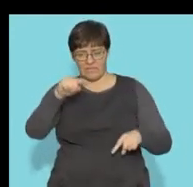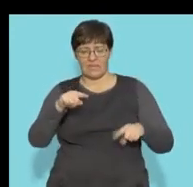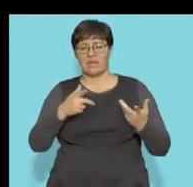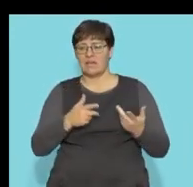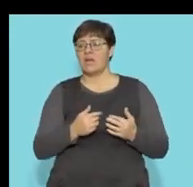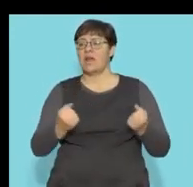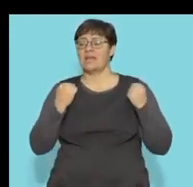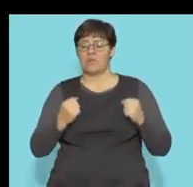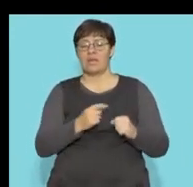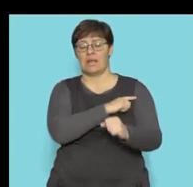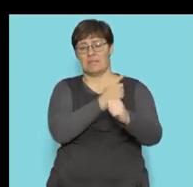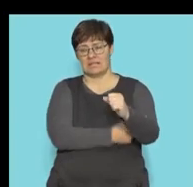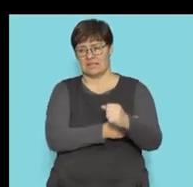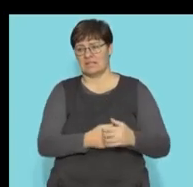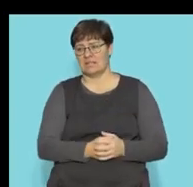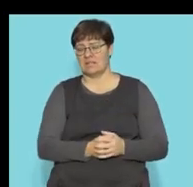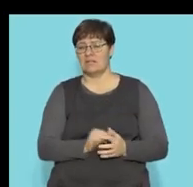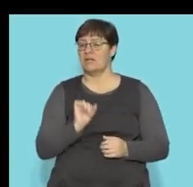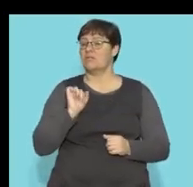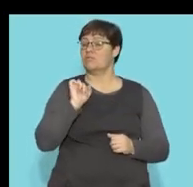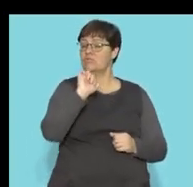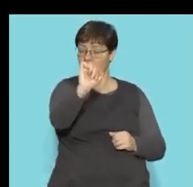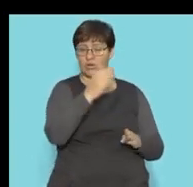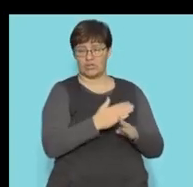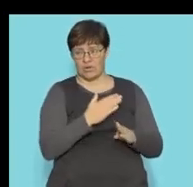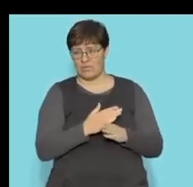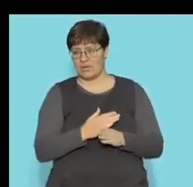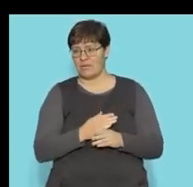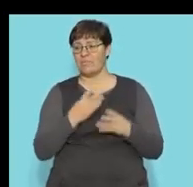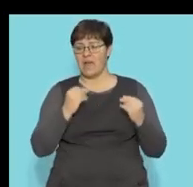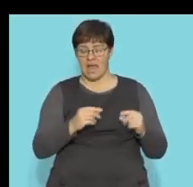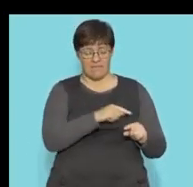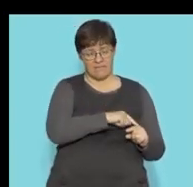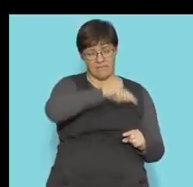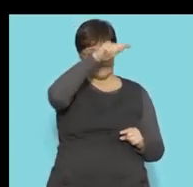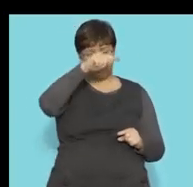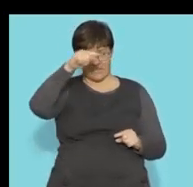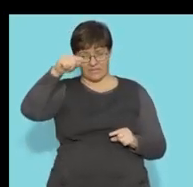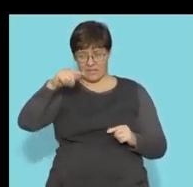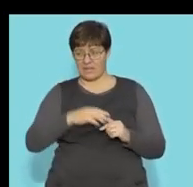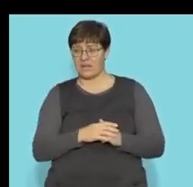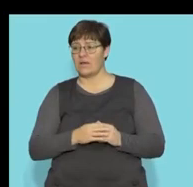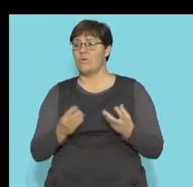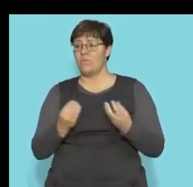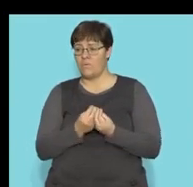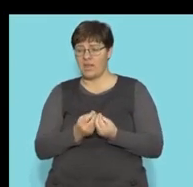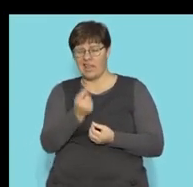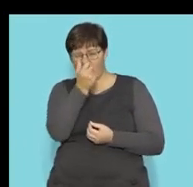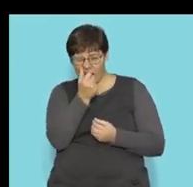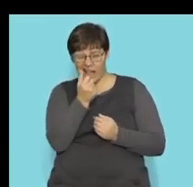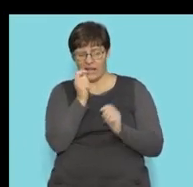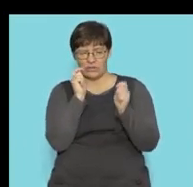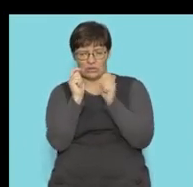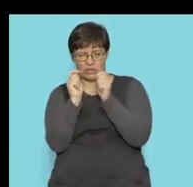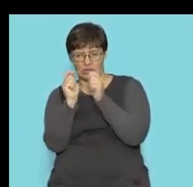capacity. This is your job. I've got a stable population with minor changes around a